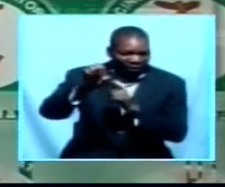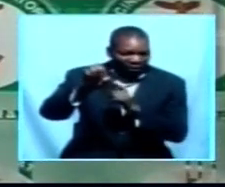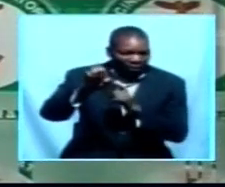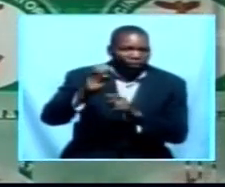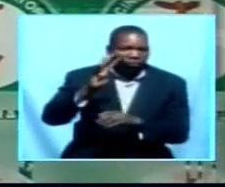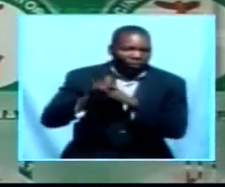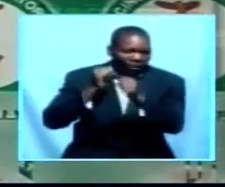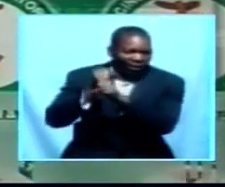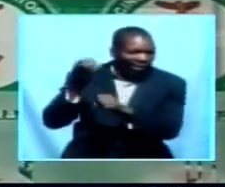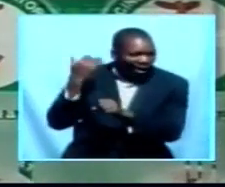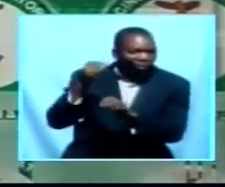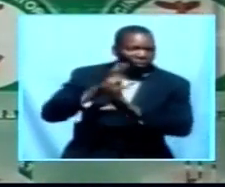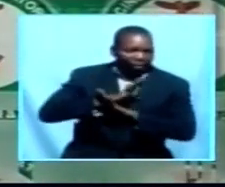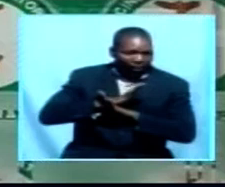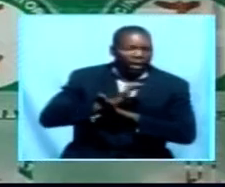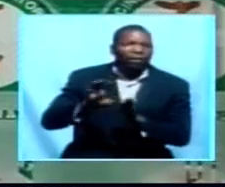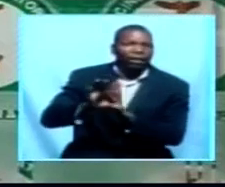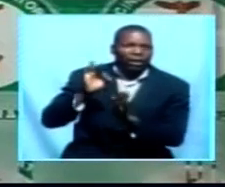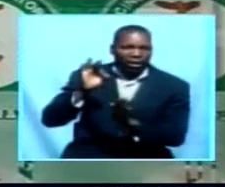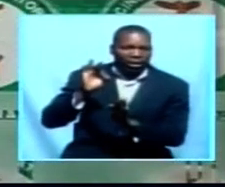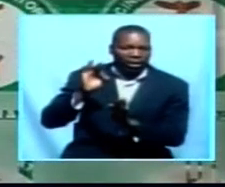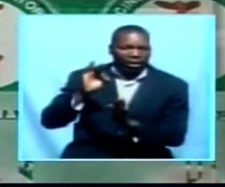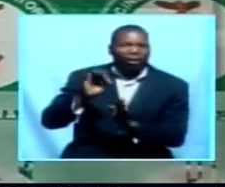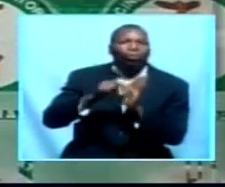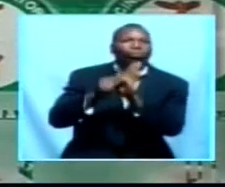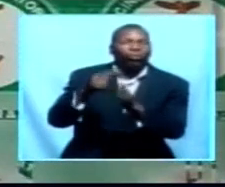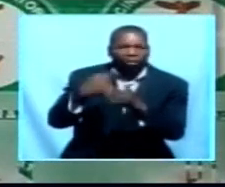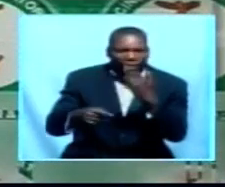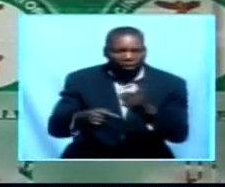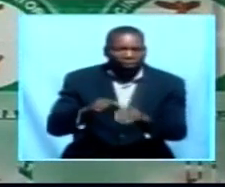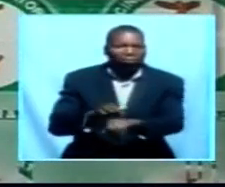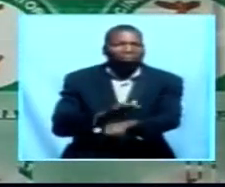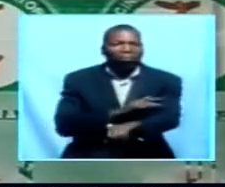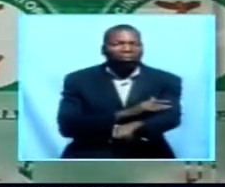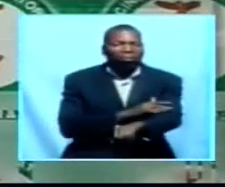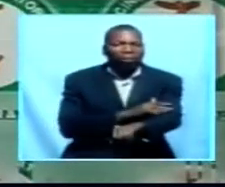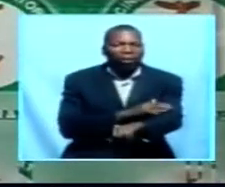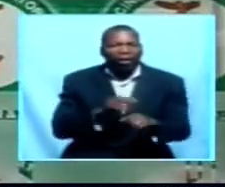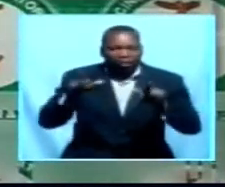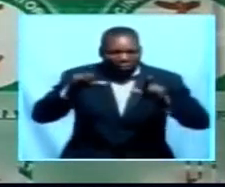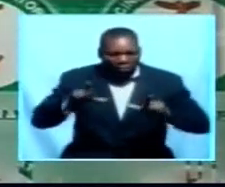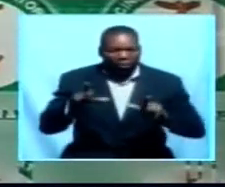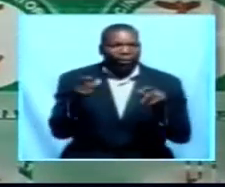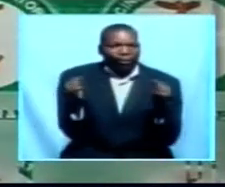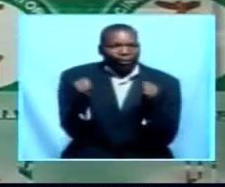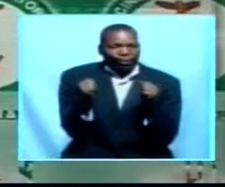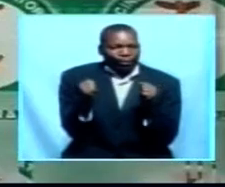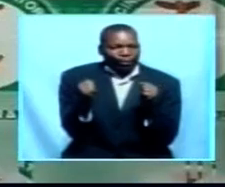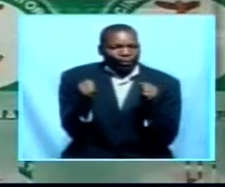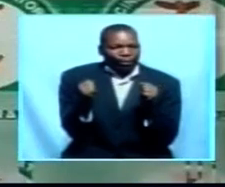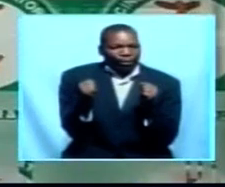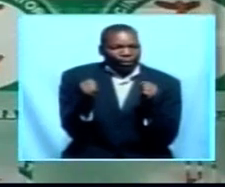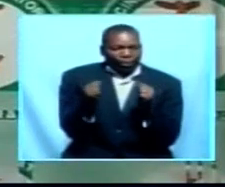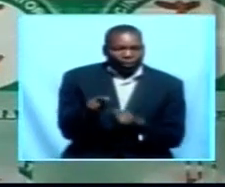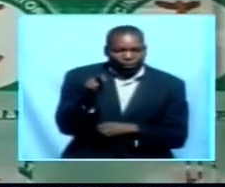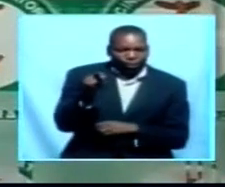Zambia 4 years ago. He says the symptoms of measles rubella are rash and a low-grade fever. And Dr. Mwiche says measles rubella,